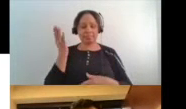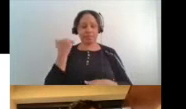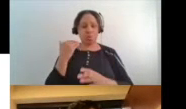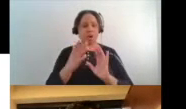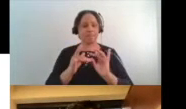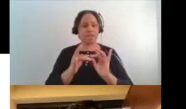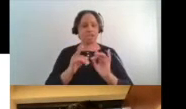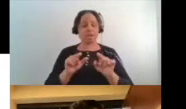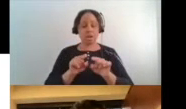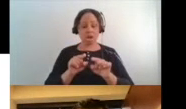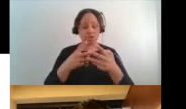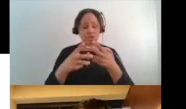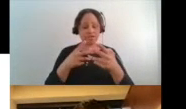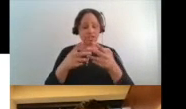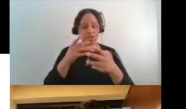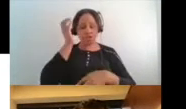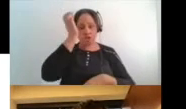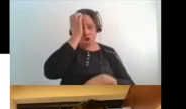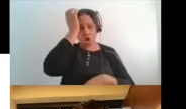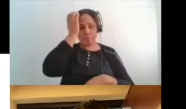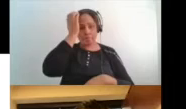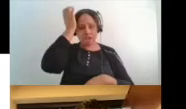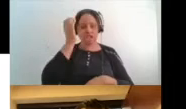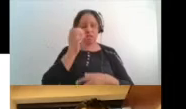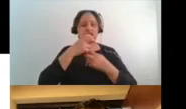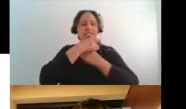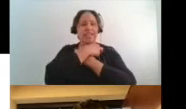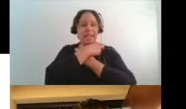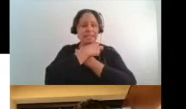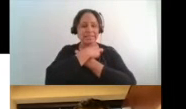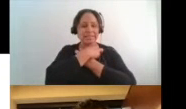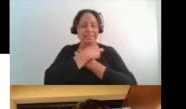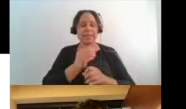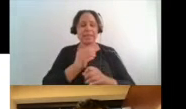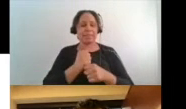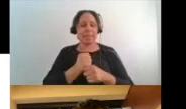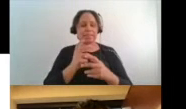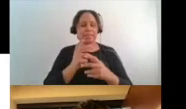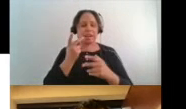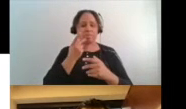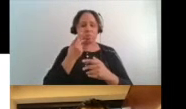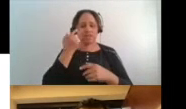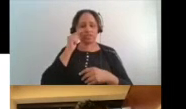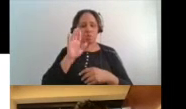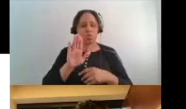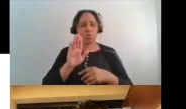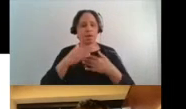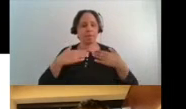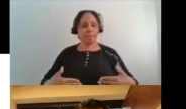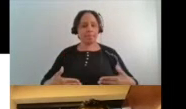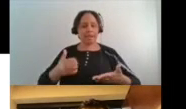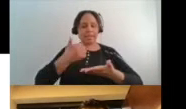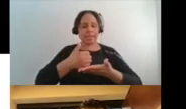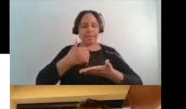of garbage or toxins, okay? It makes a lot of the proteins for your body. It helps fight